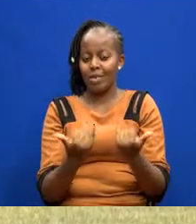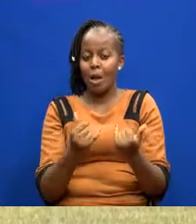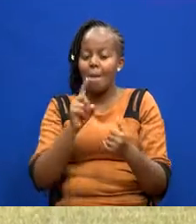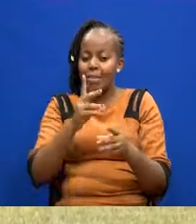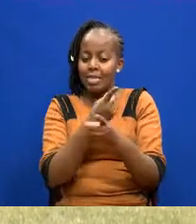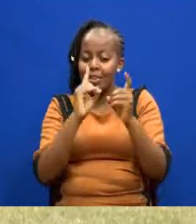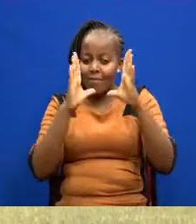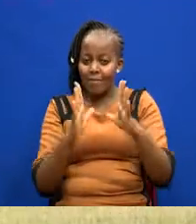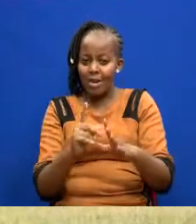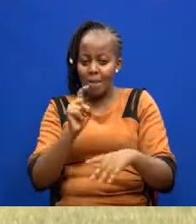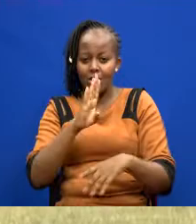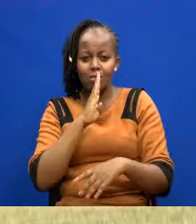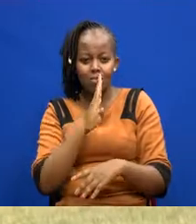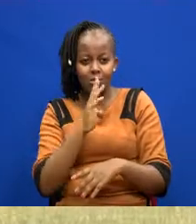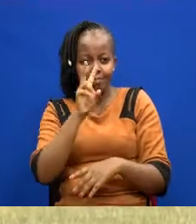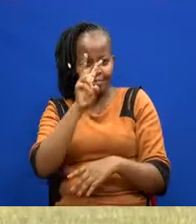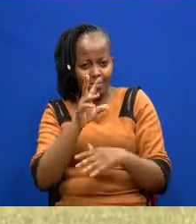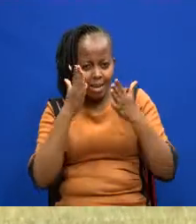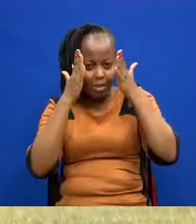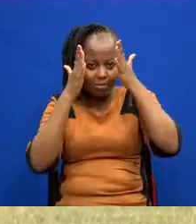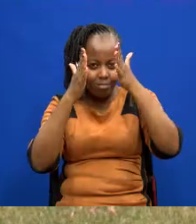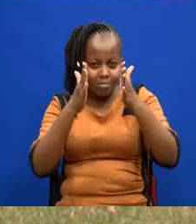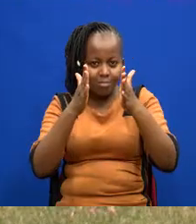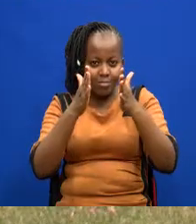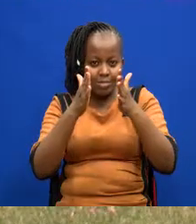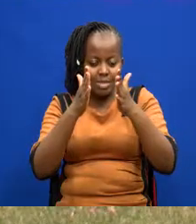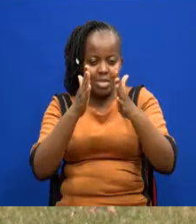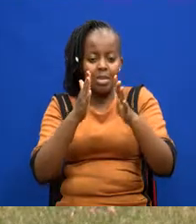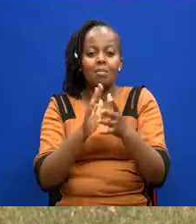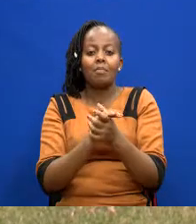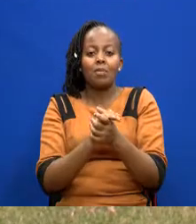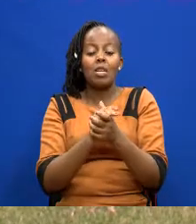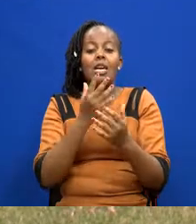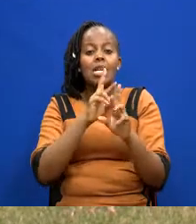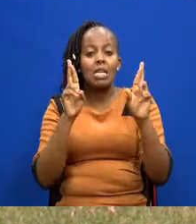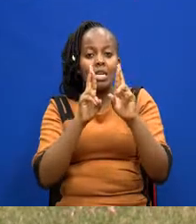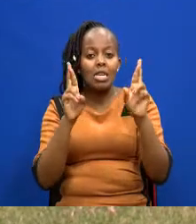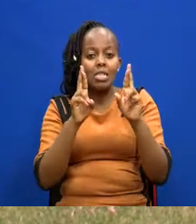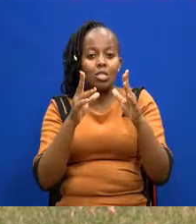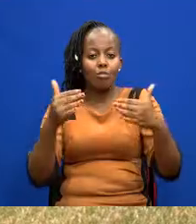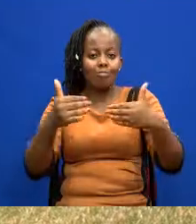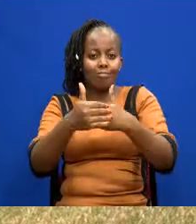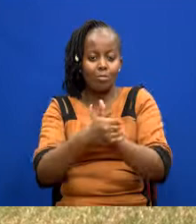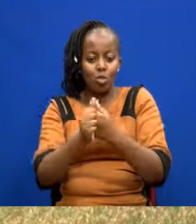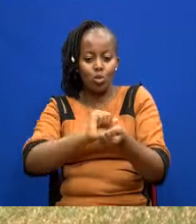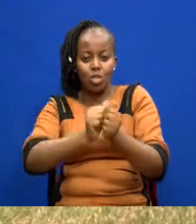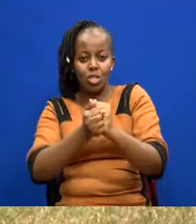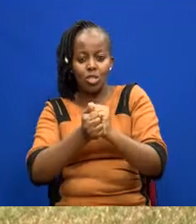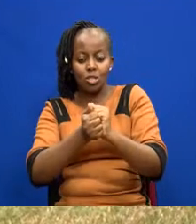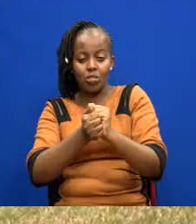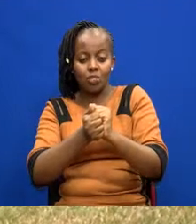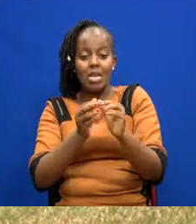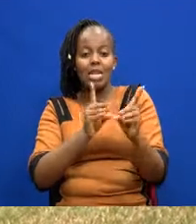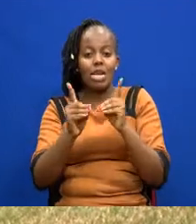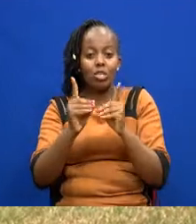tackler must be on their toes, on the balls of their feet, shuffling, just ready to change position